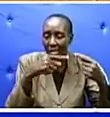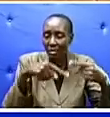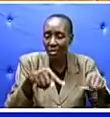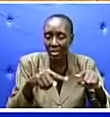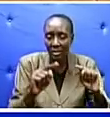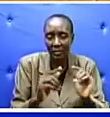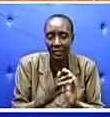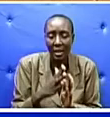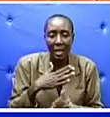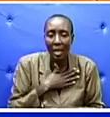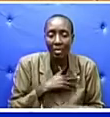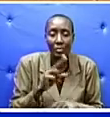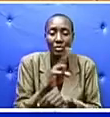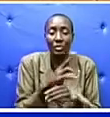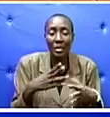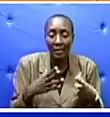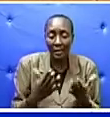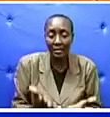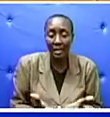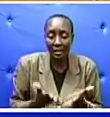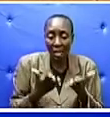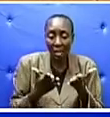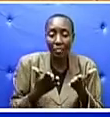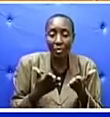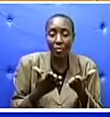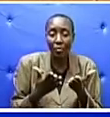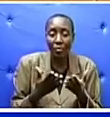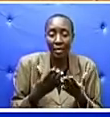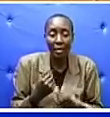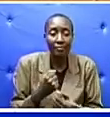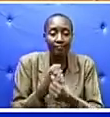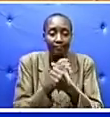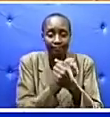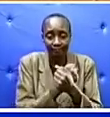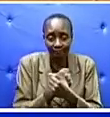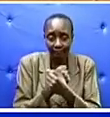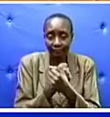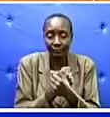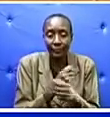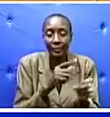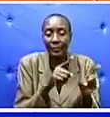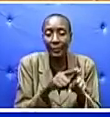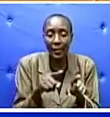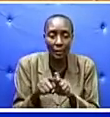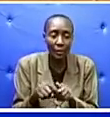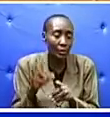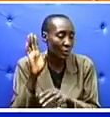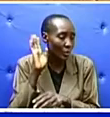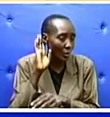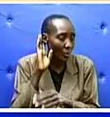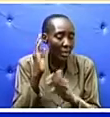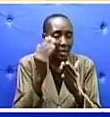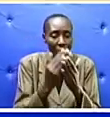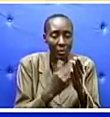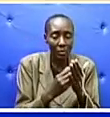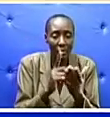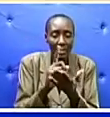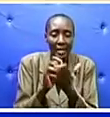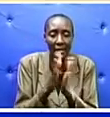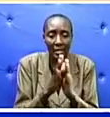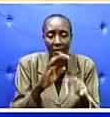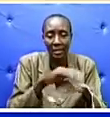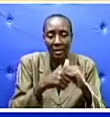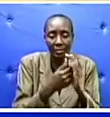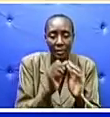taking things that are guarding the system, and following rules and certain sanitizing. Okay. Yes. And you mentioned that